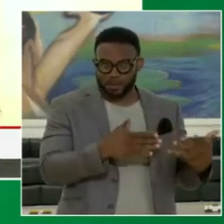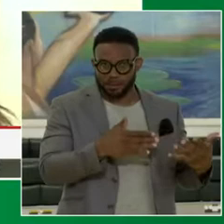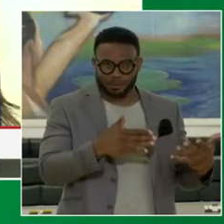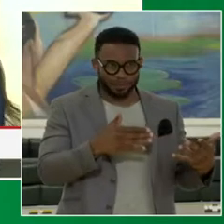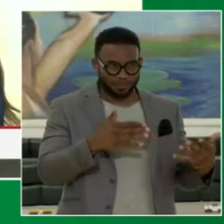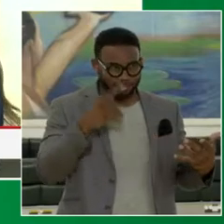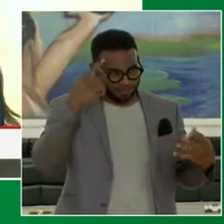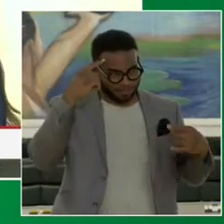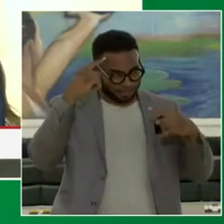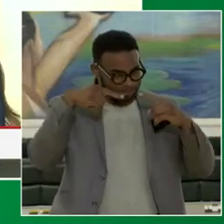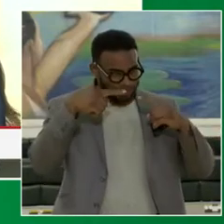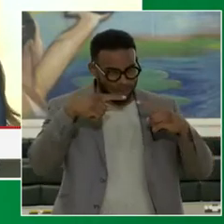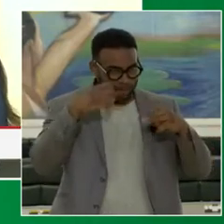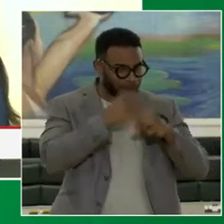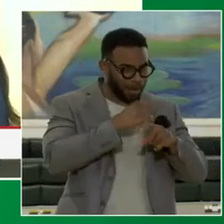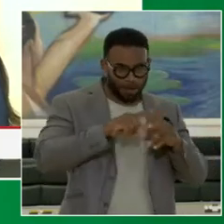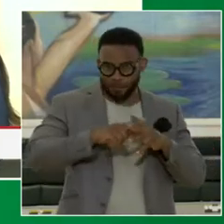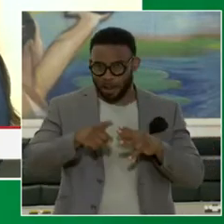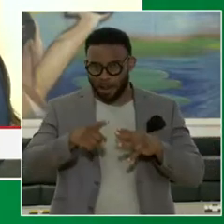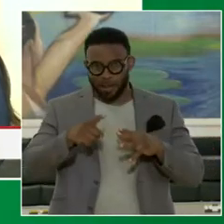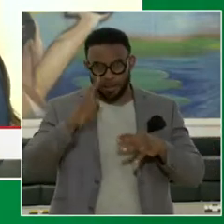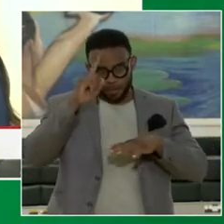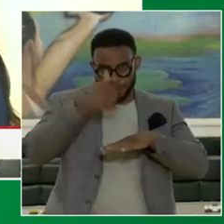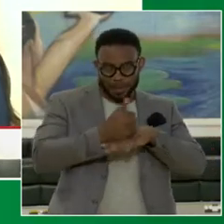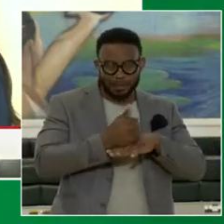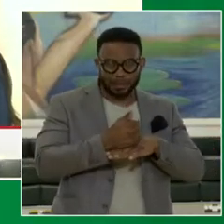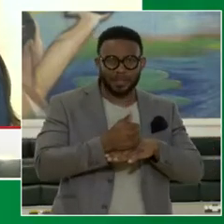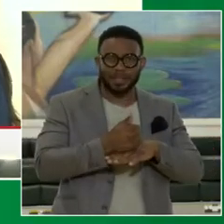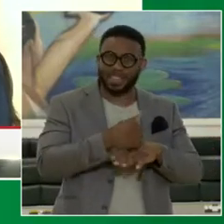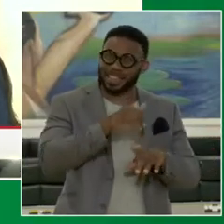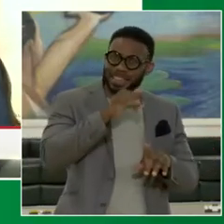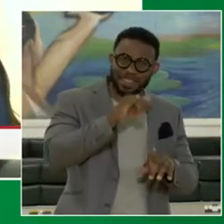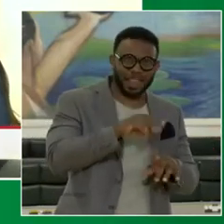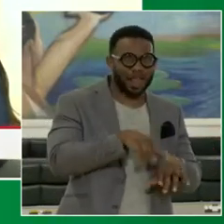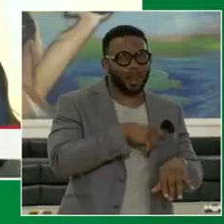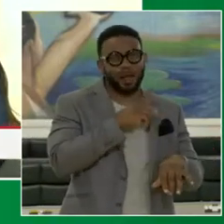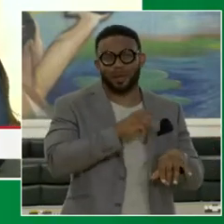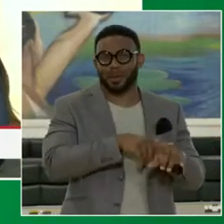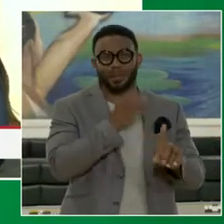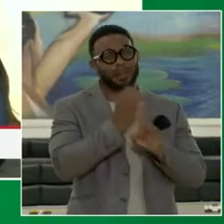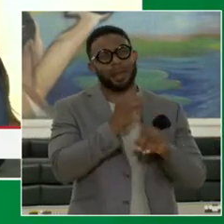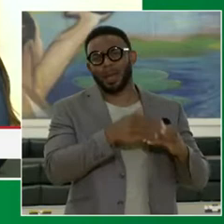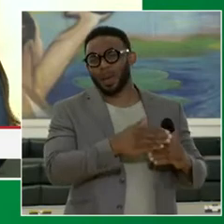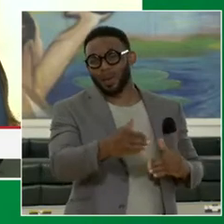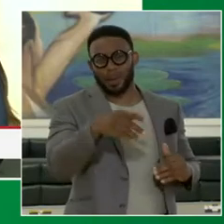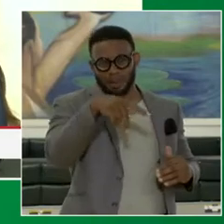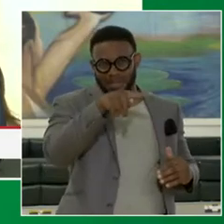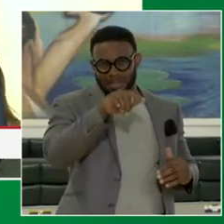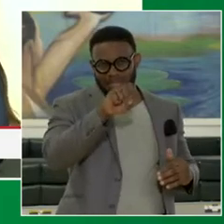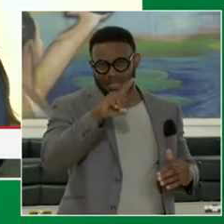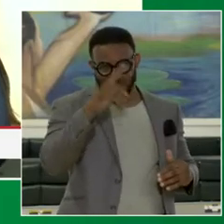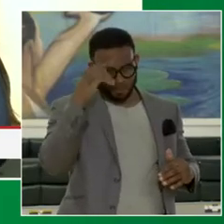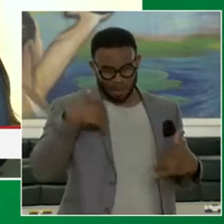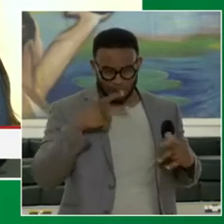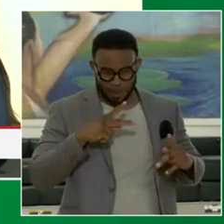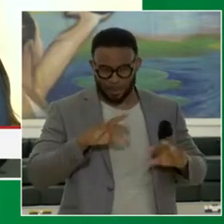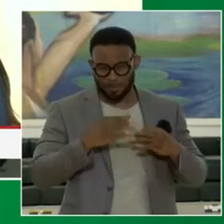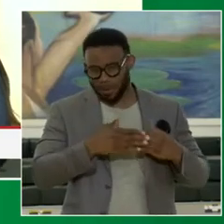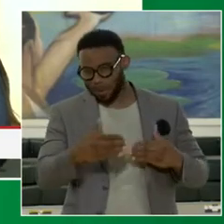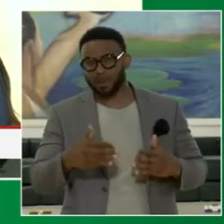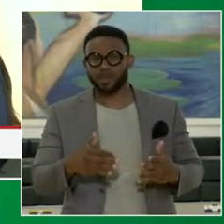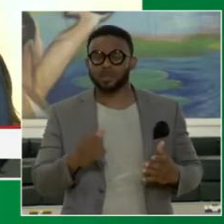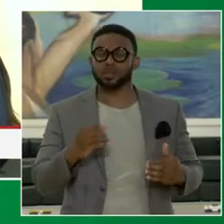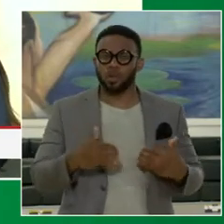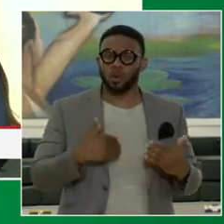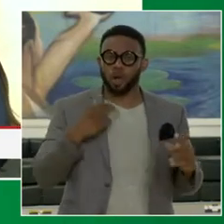brain fight or flight mode, that has long-term impact as well for young people in a family or otherwise.